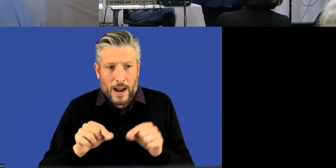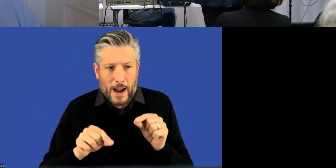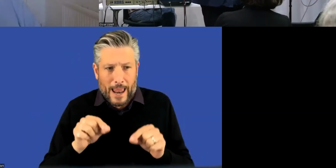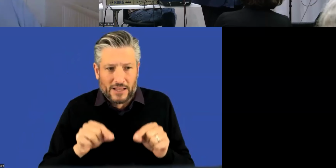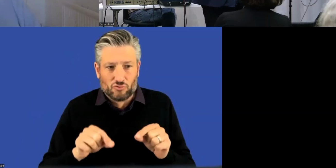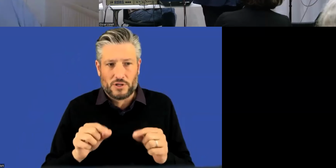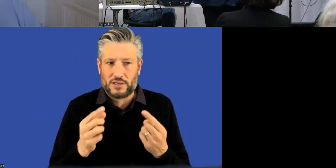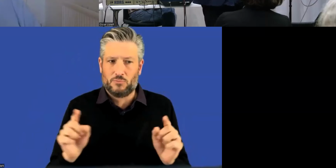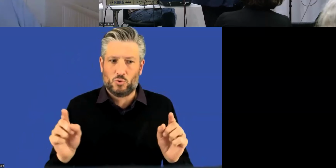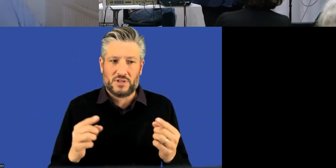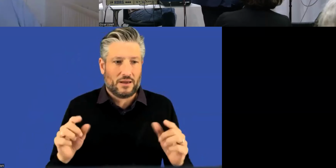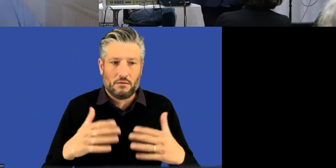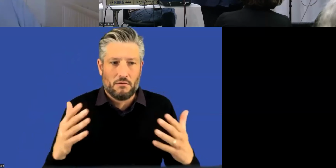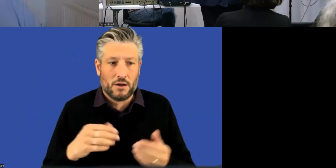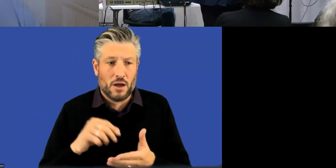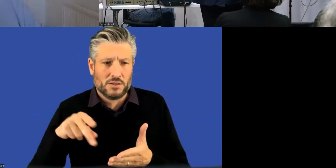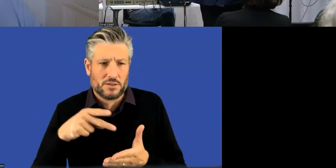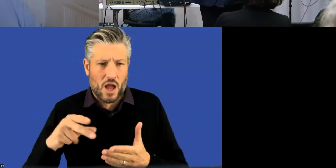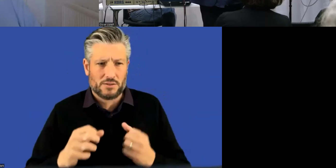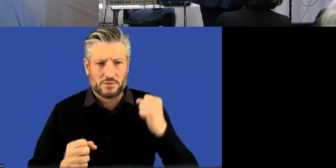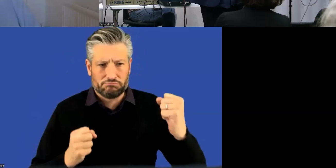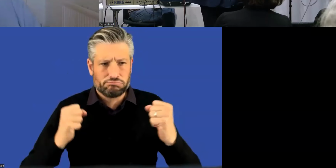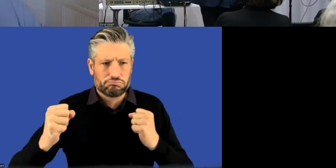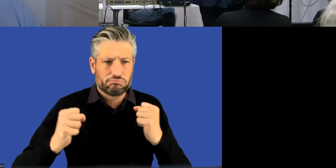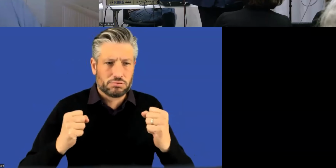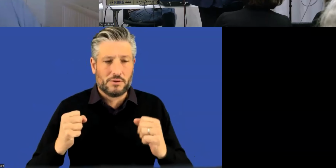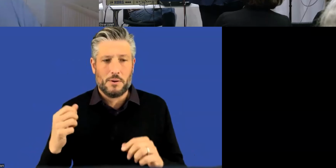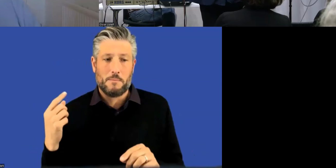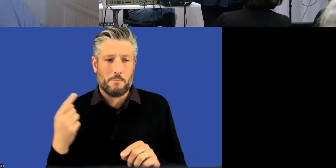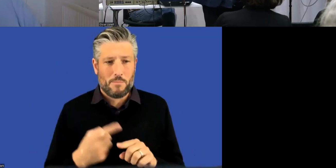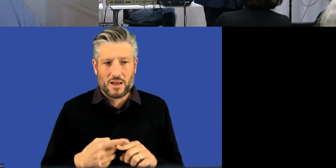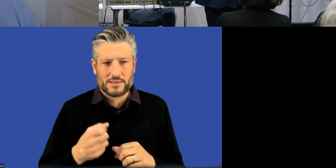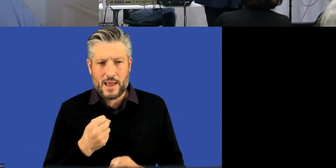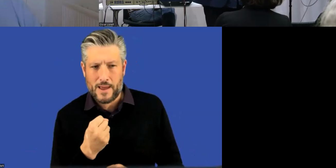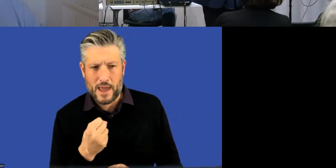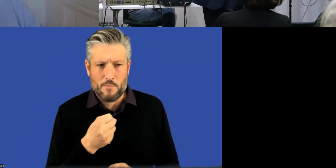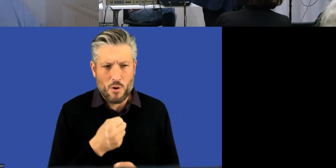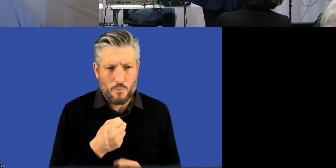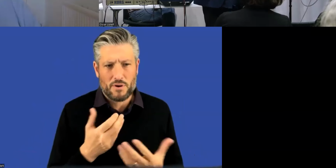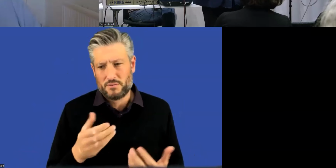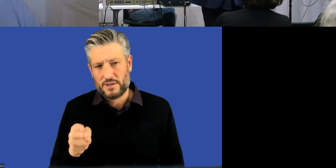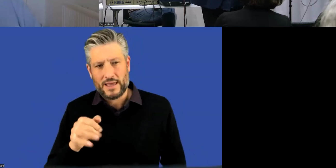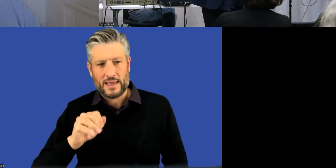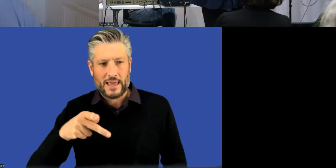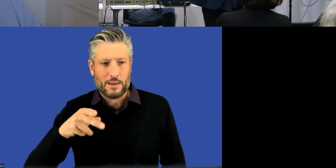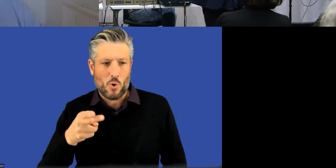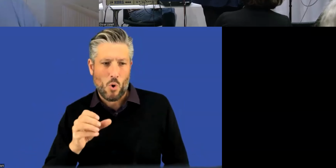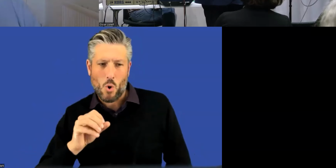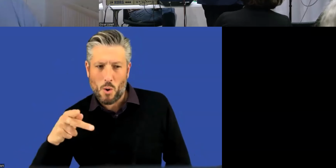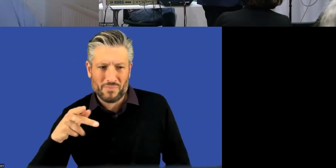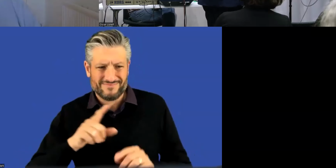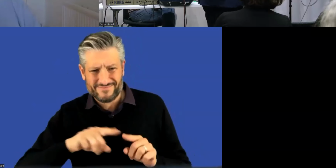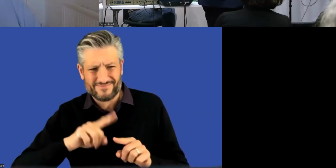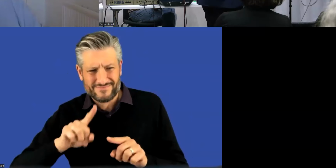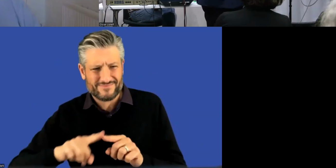music, hip hop. It's all coming from Stockhausen's inventions. And whose inventions are behind Stockhausen? Rolf.